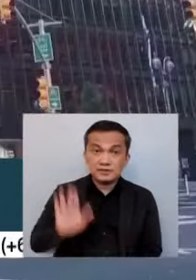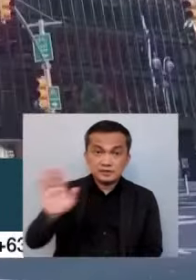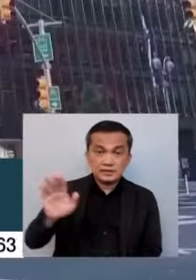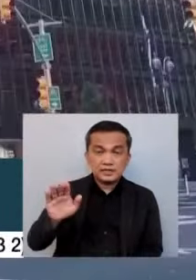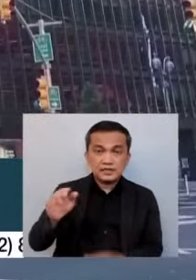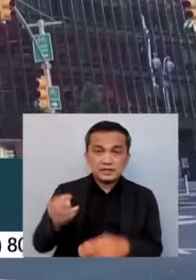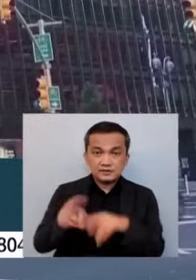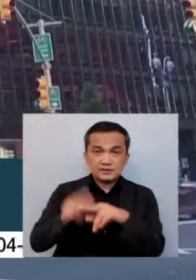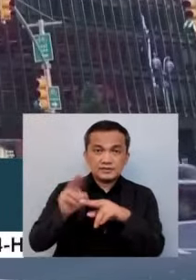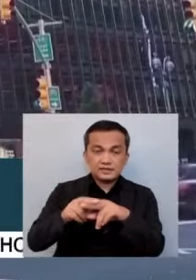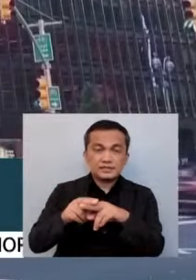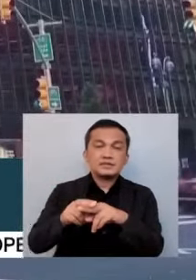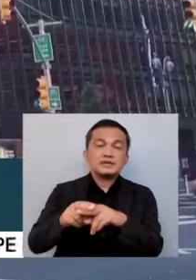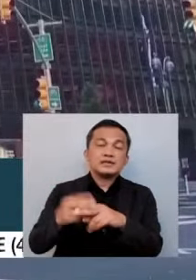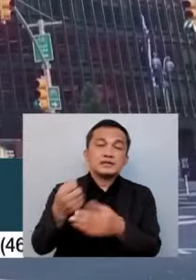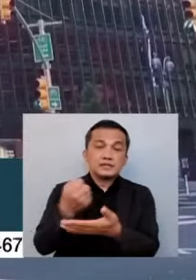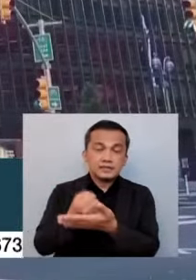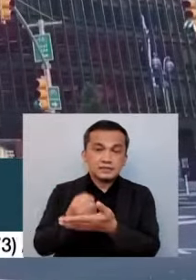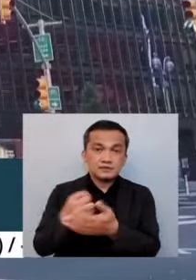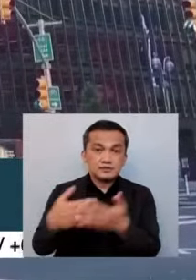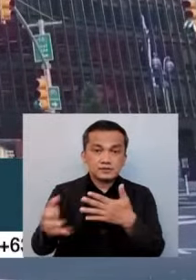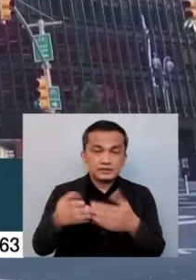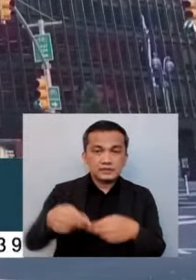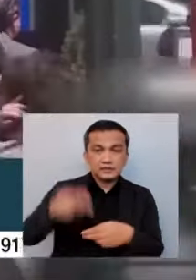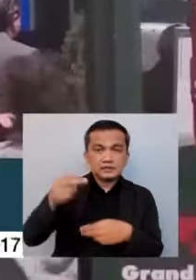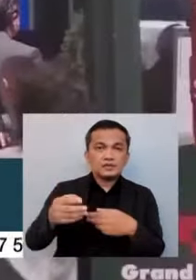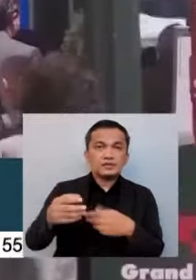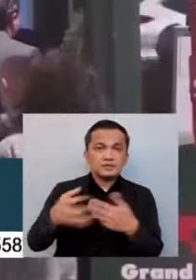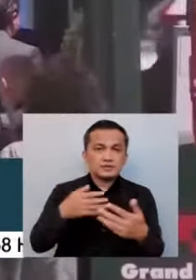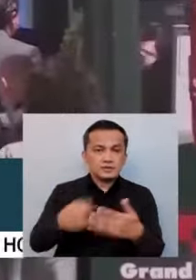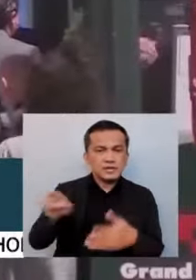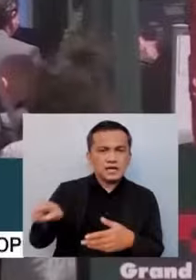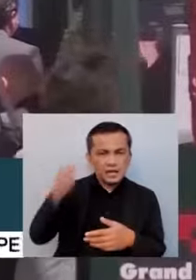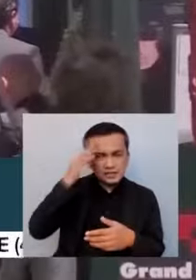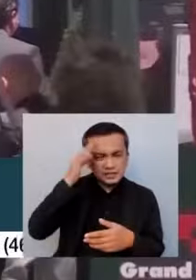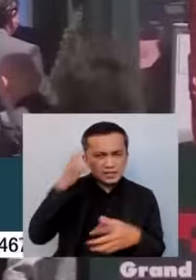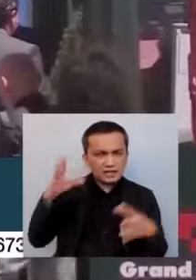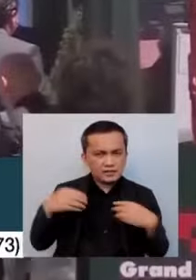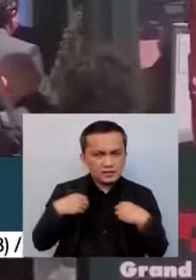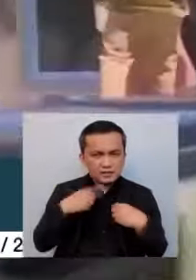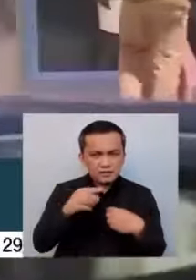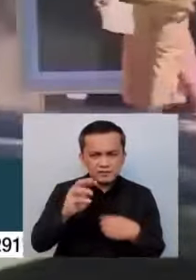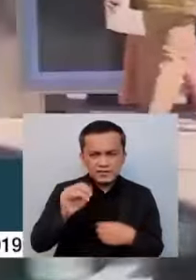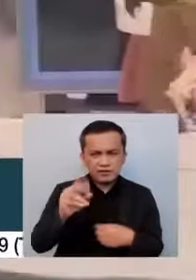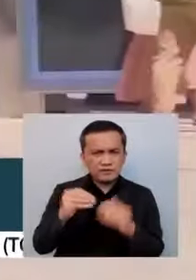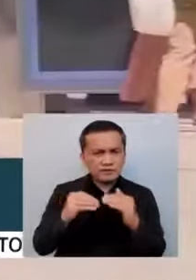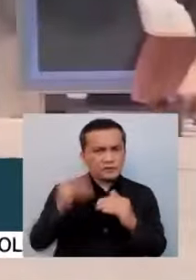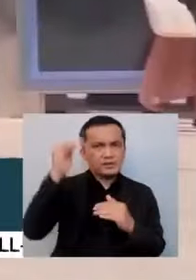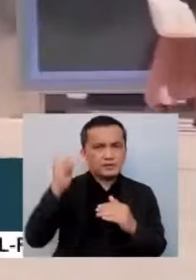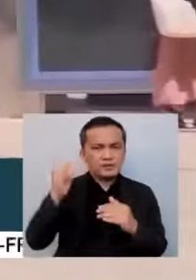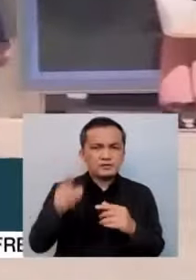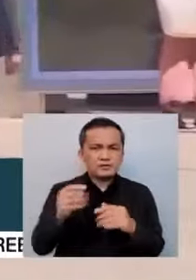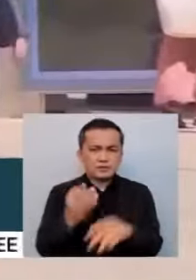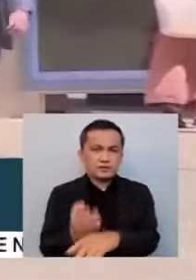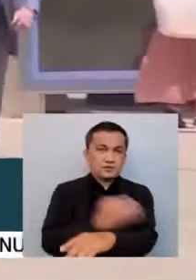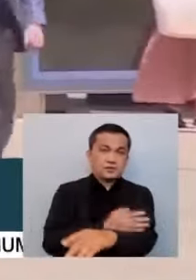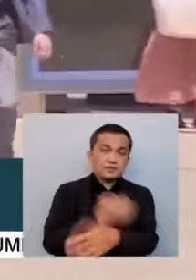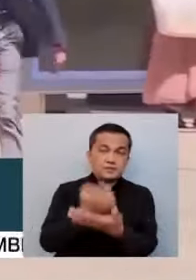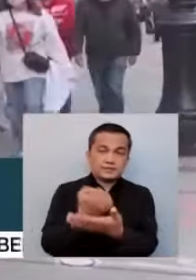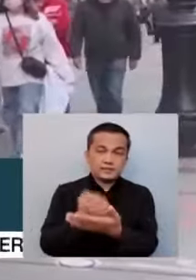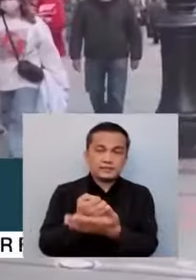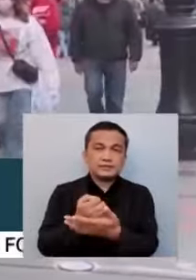as necessary, even as they began to acknowledge the risk they might go too far and curb economic activity. The Fed has lifted